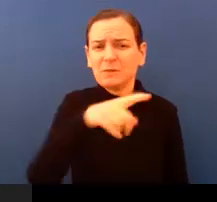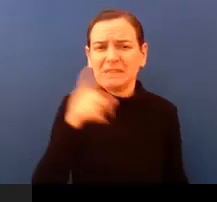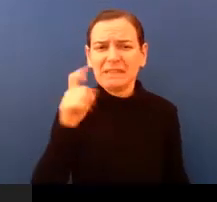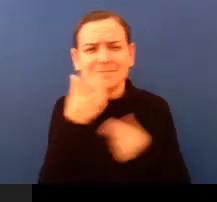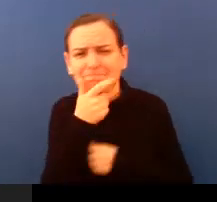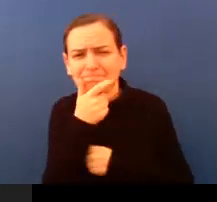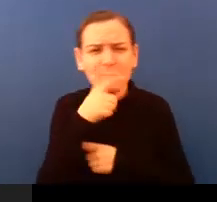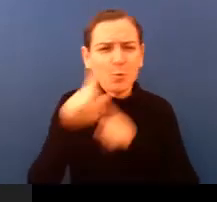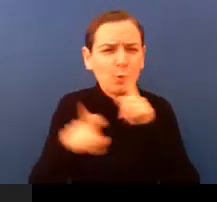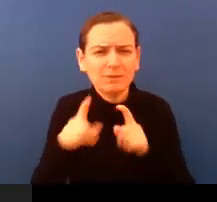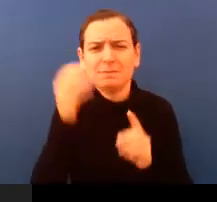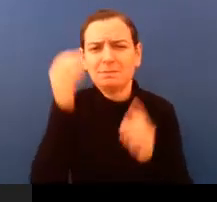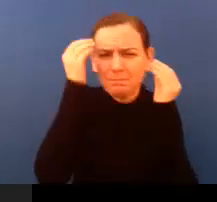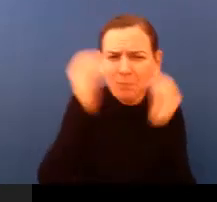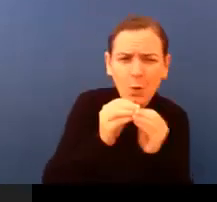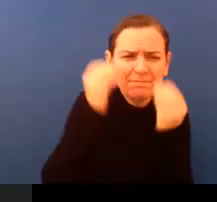meg.robertson@mass.gov.